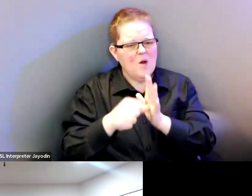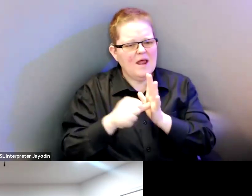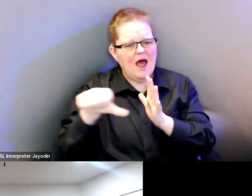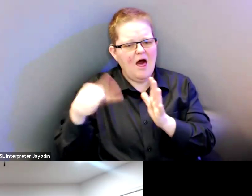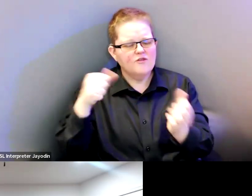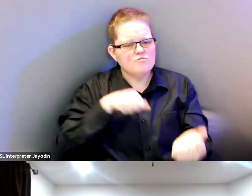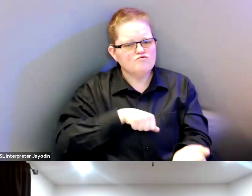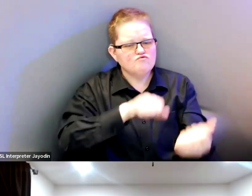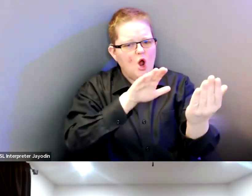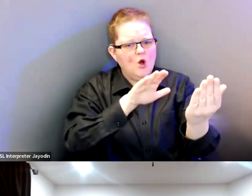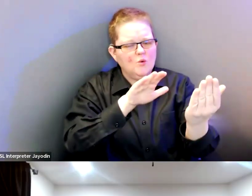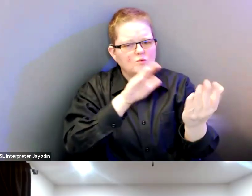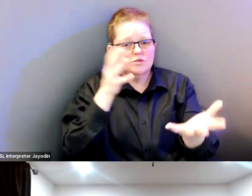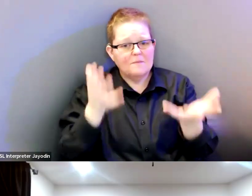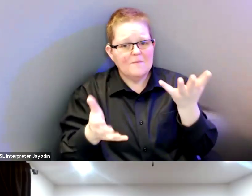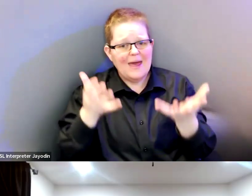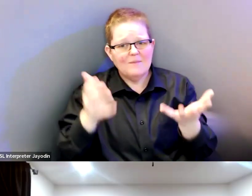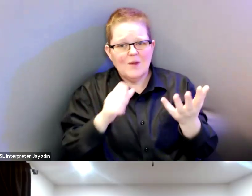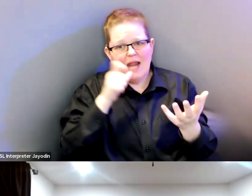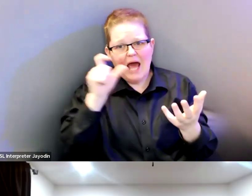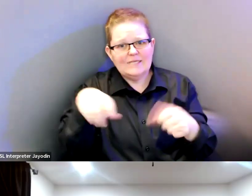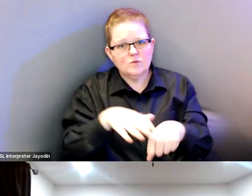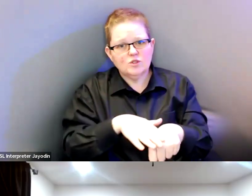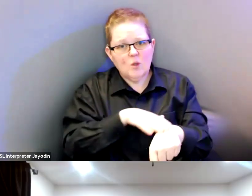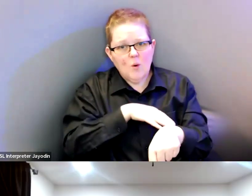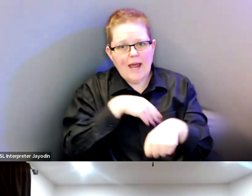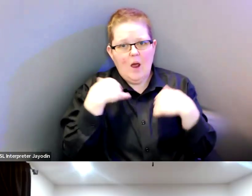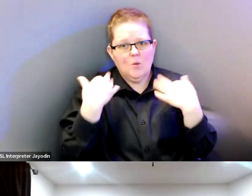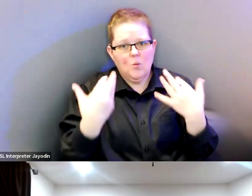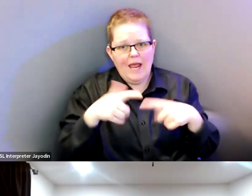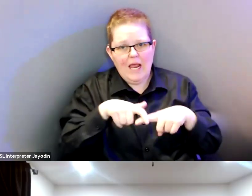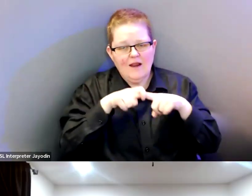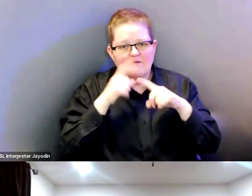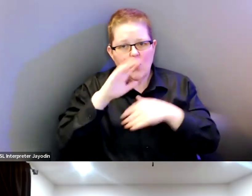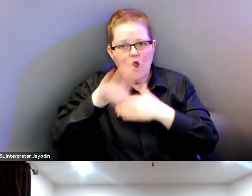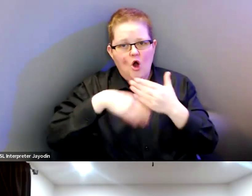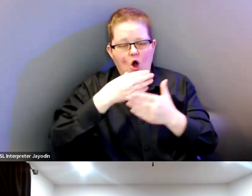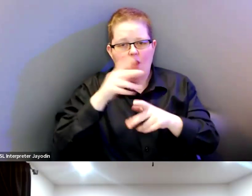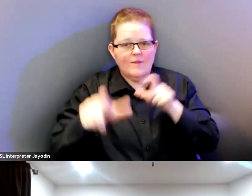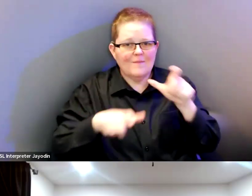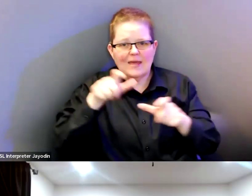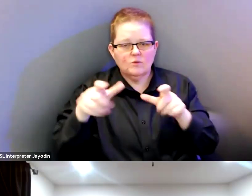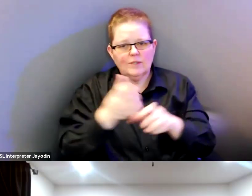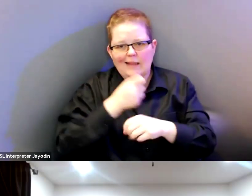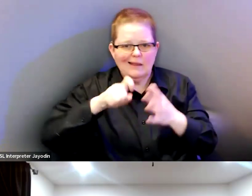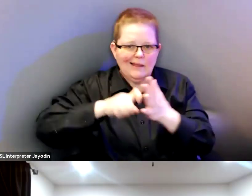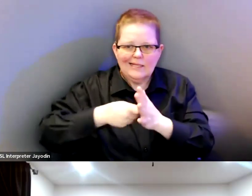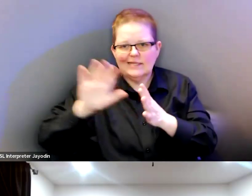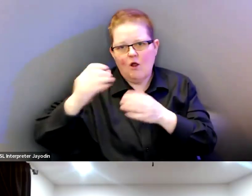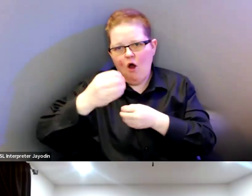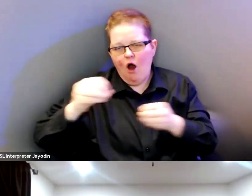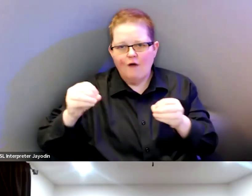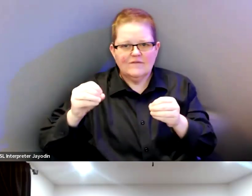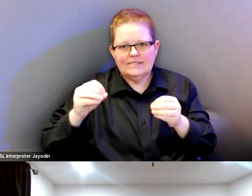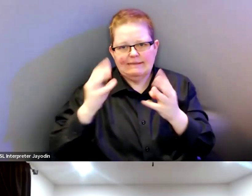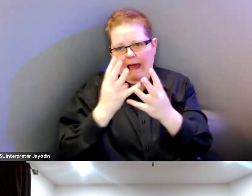like we may not need to slow down or wait for all the people to, get the keys to their castle